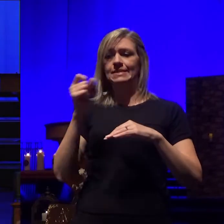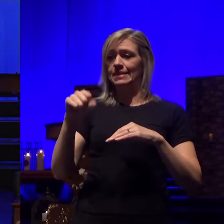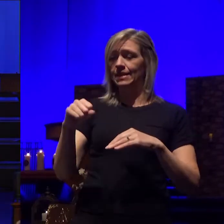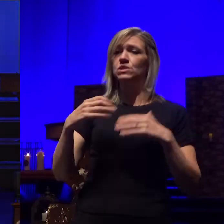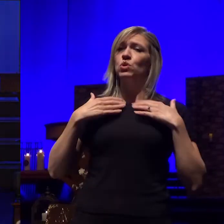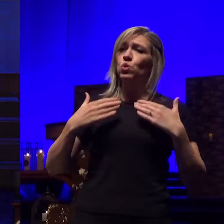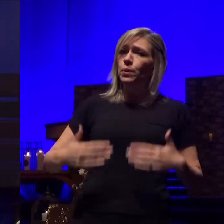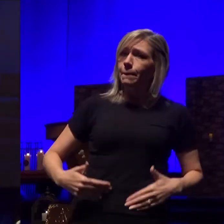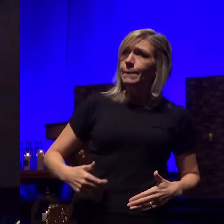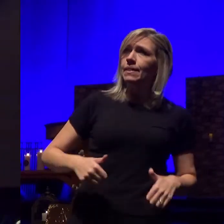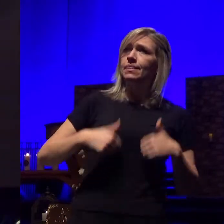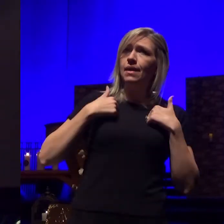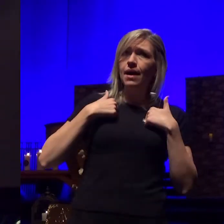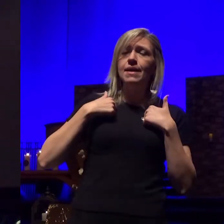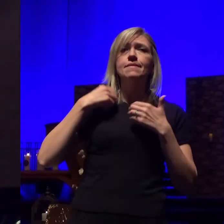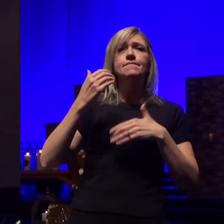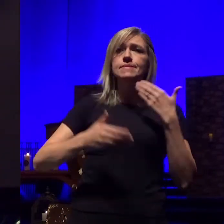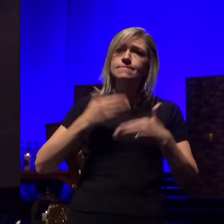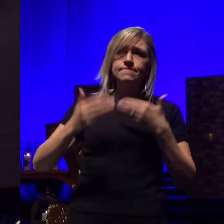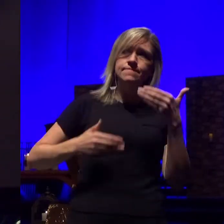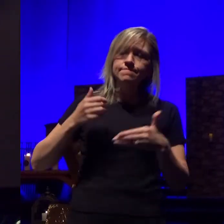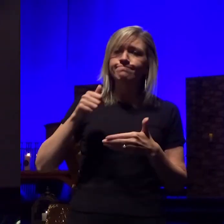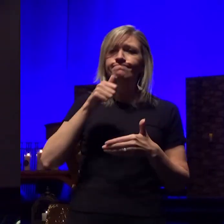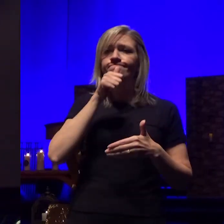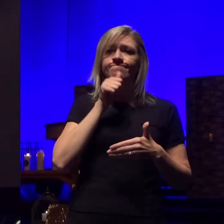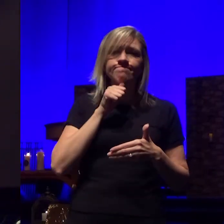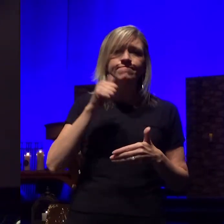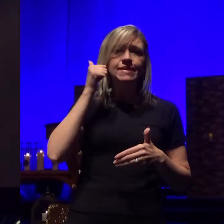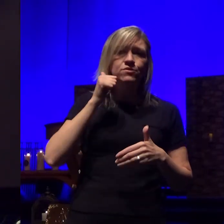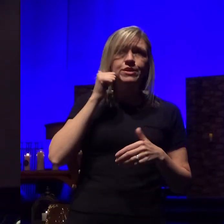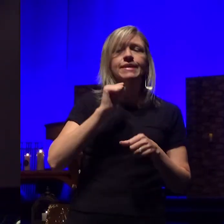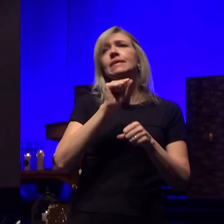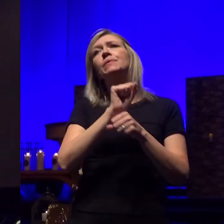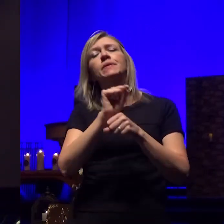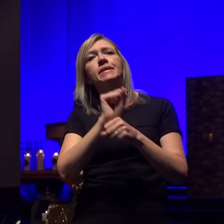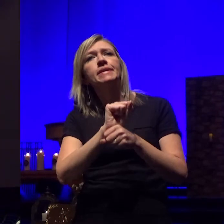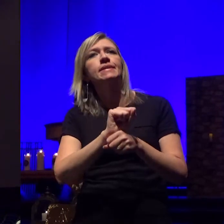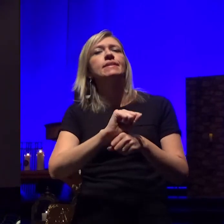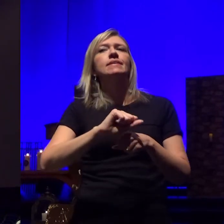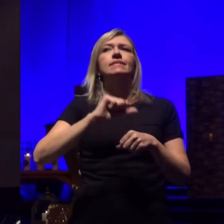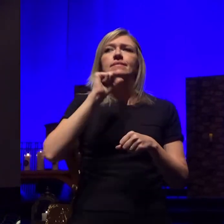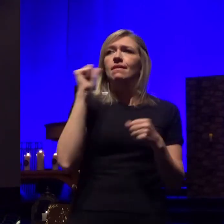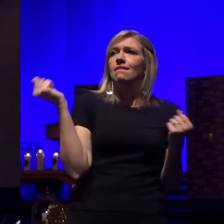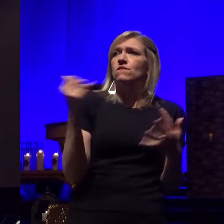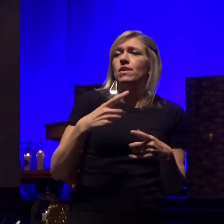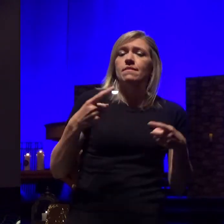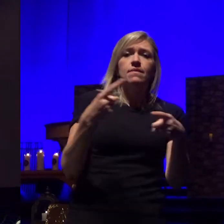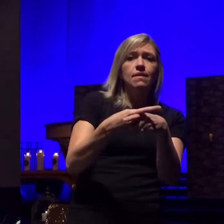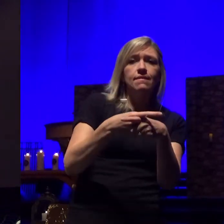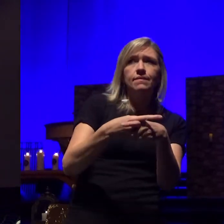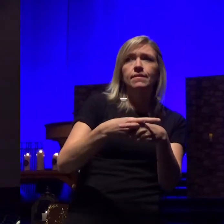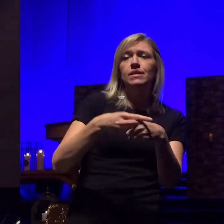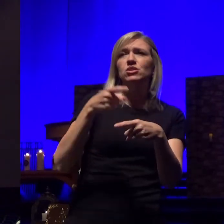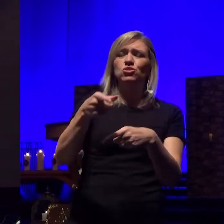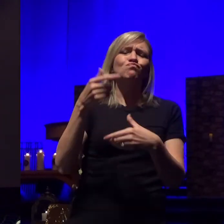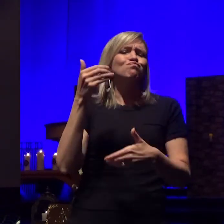your human existence. You're in the you-know-what of it every day, doing your thing, working hard, not afraid of